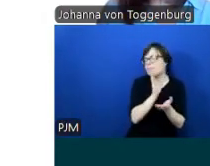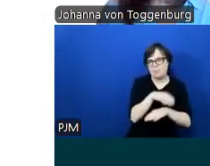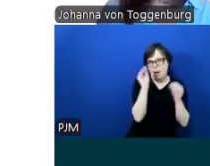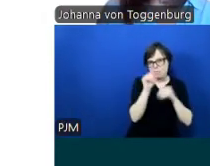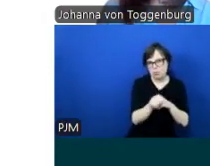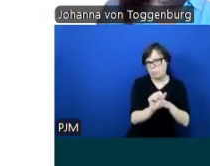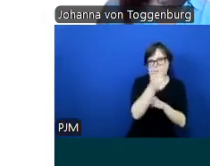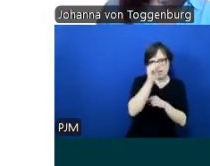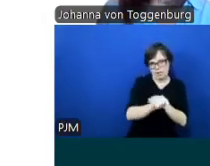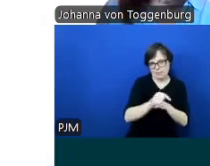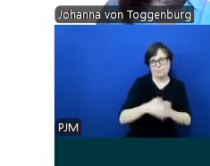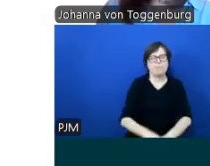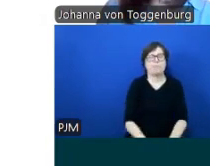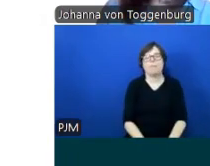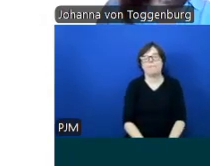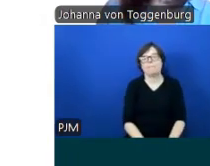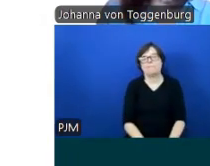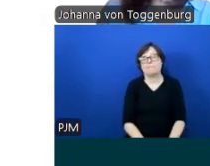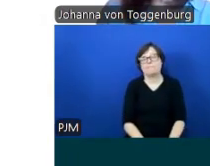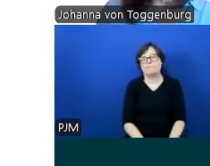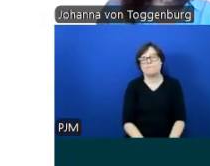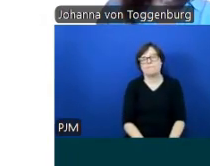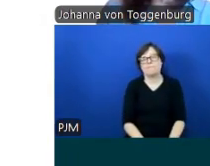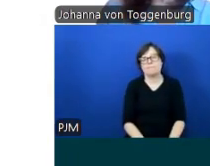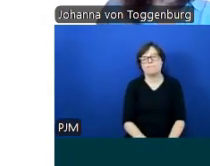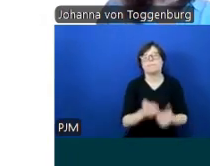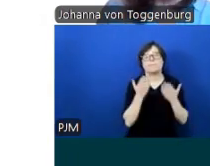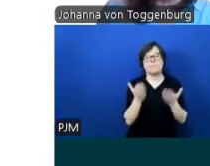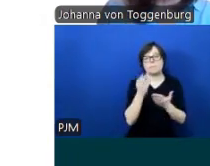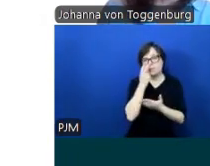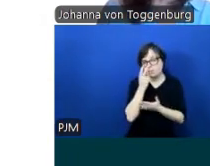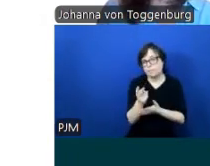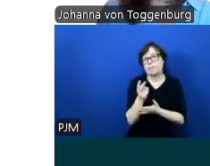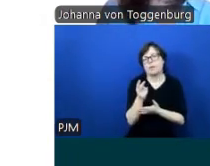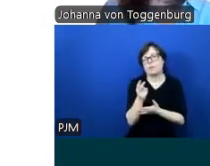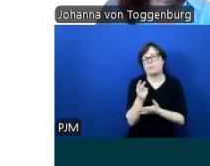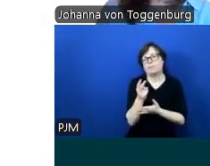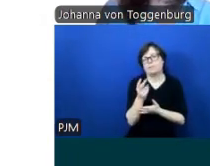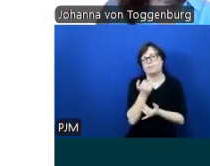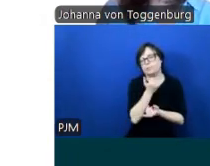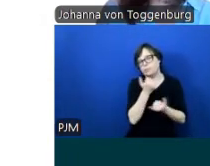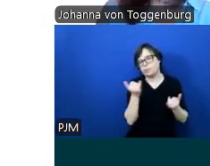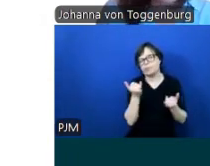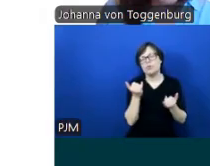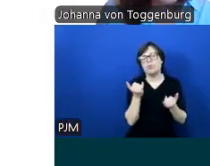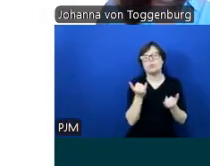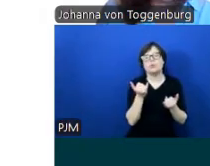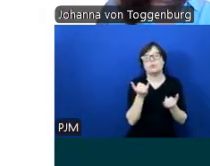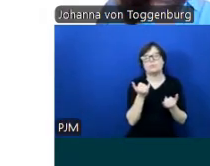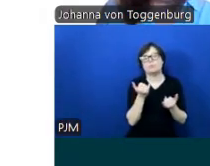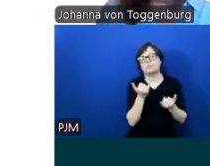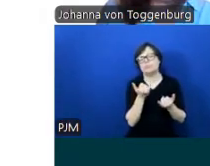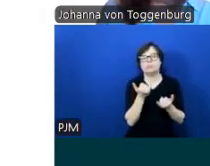And yes, here are some examples of the different measures that are presented in